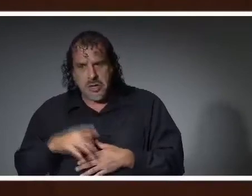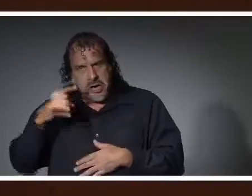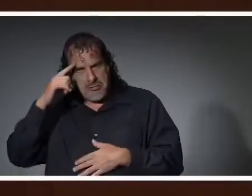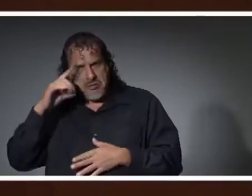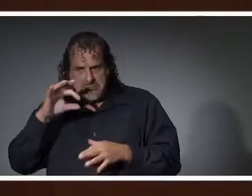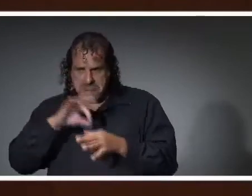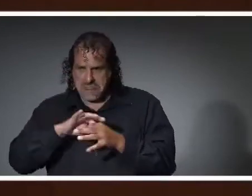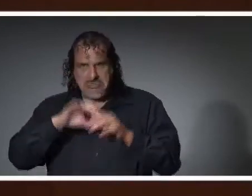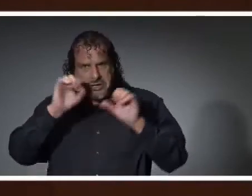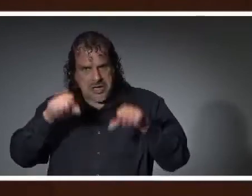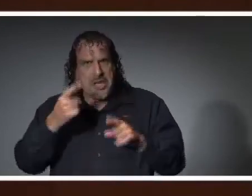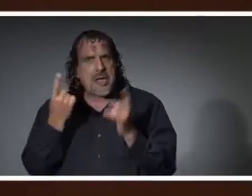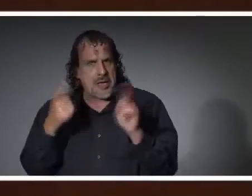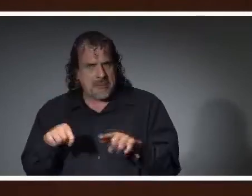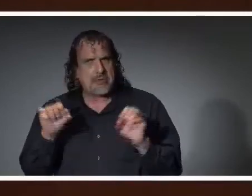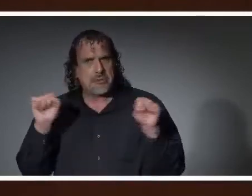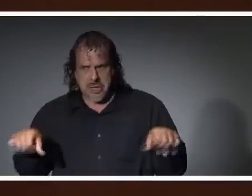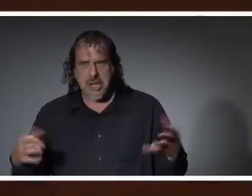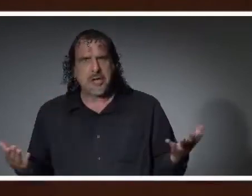safely. You know,